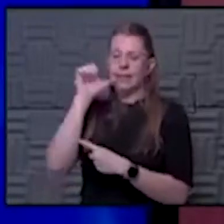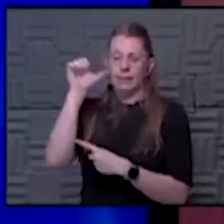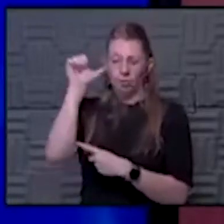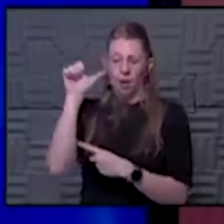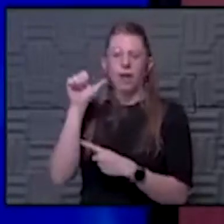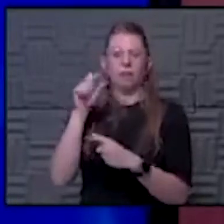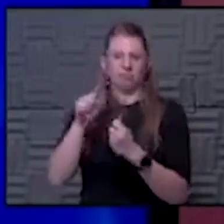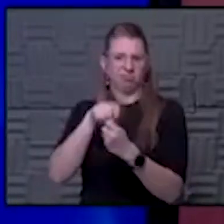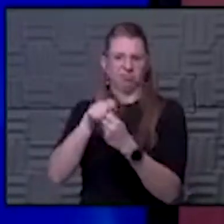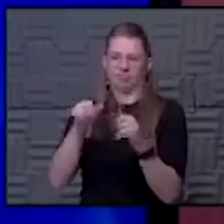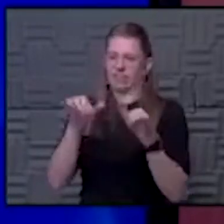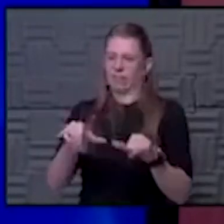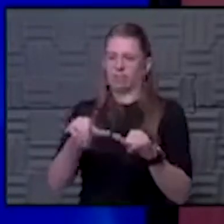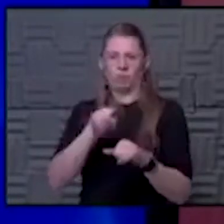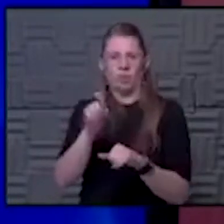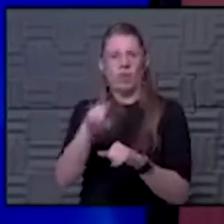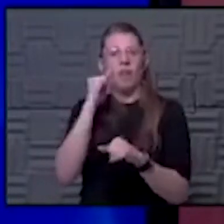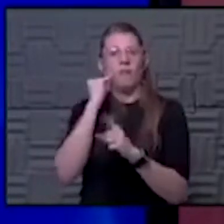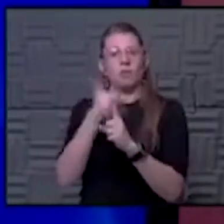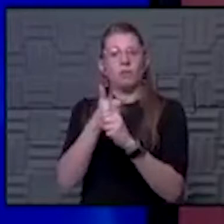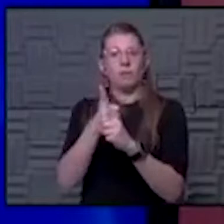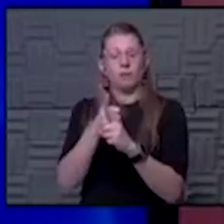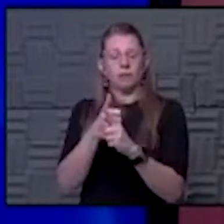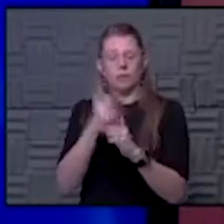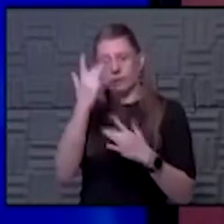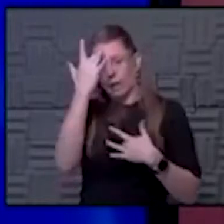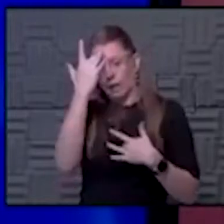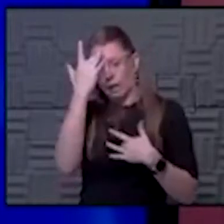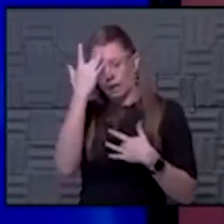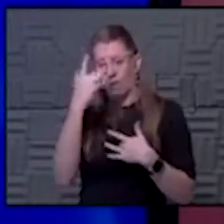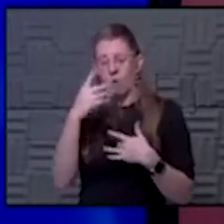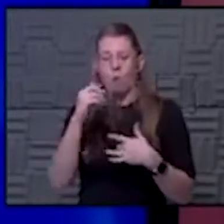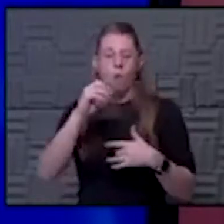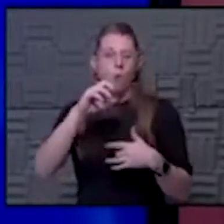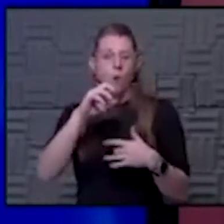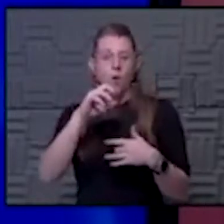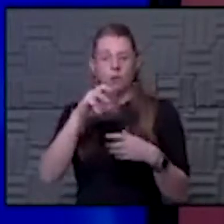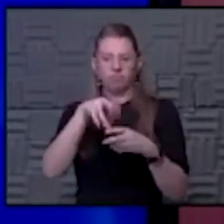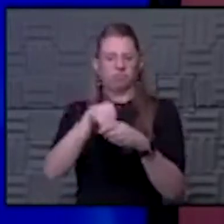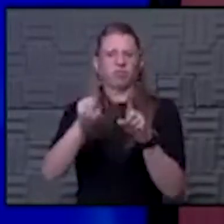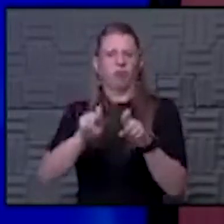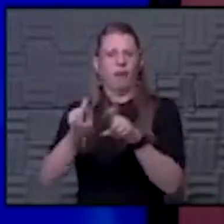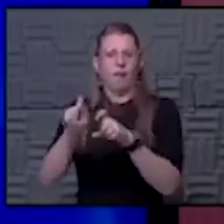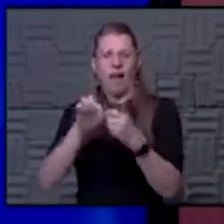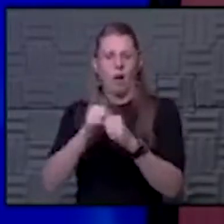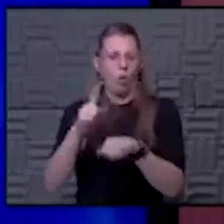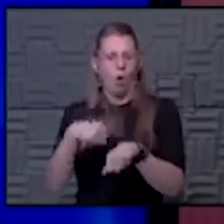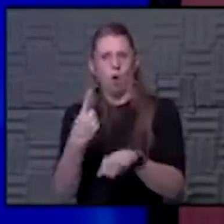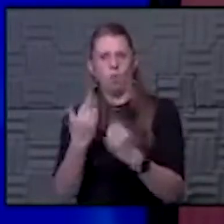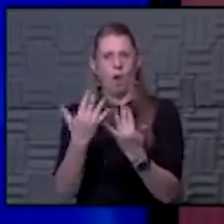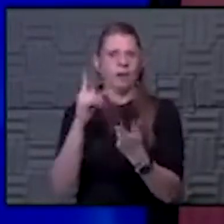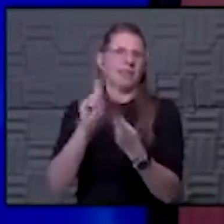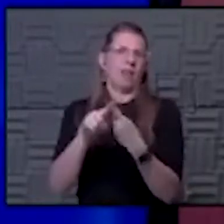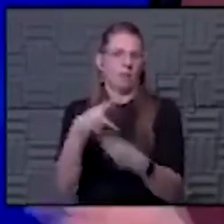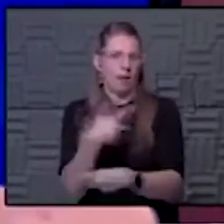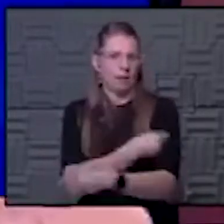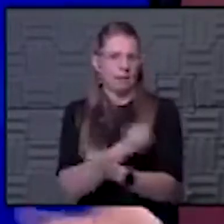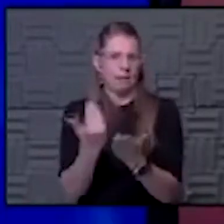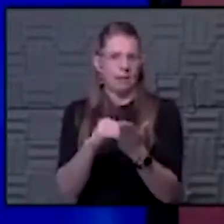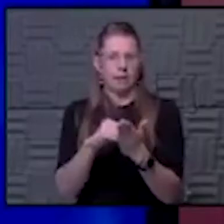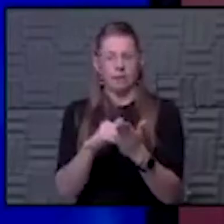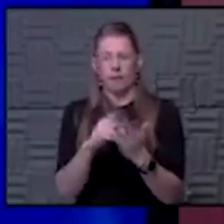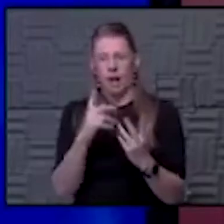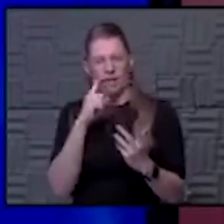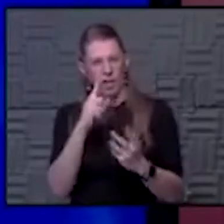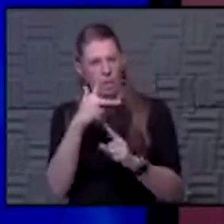if you got sick or if you had a or in a trial or whatever, how long would you have to wait before you could be vaccinated, Dana?